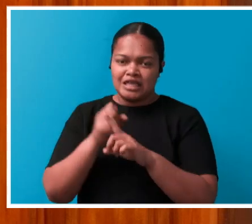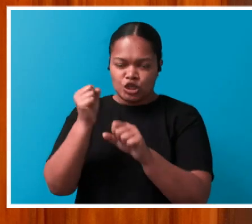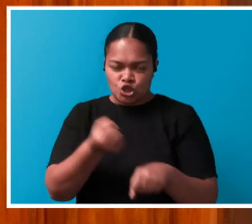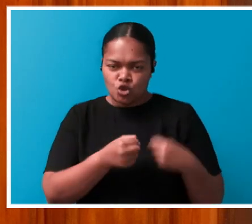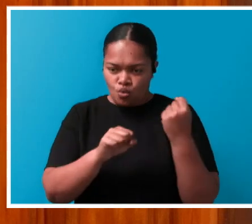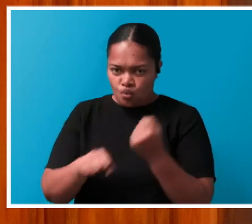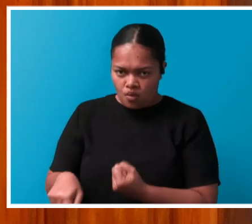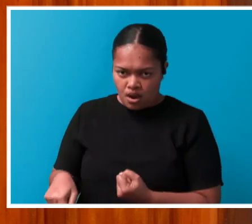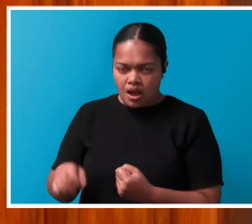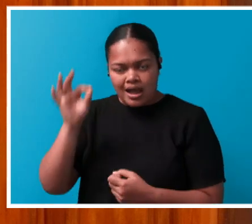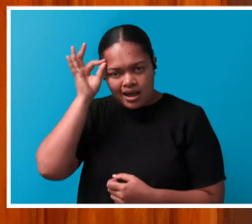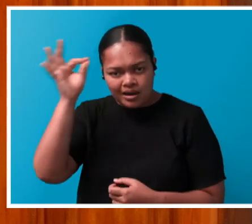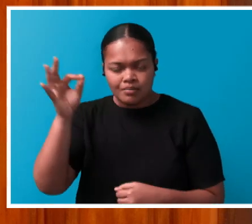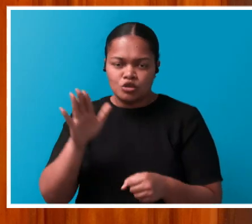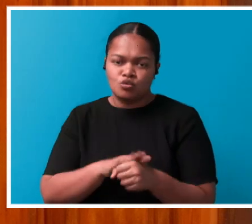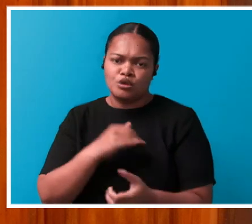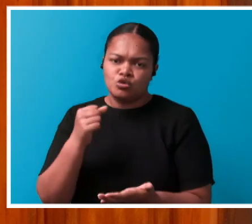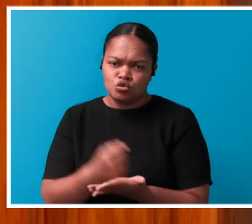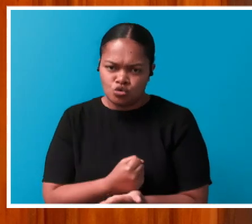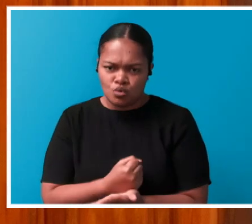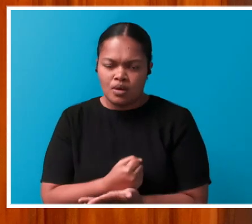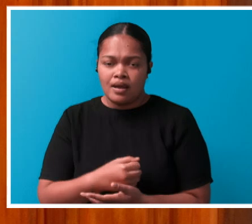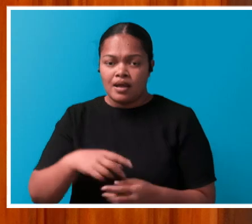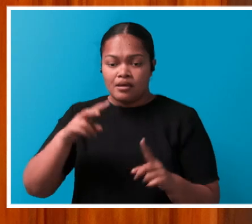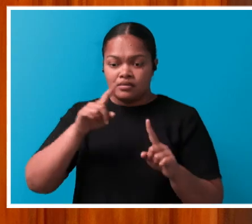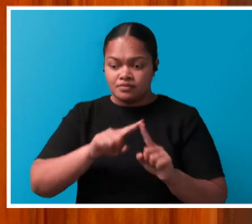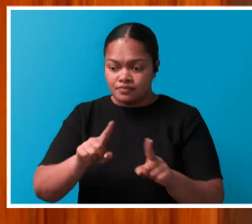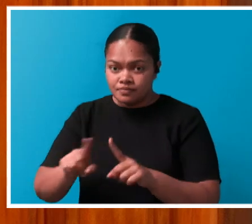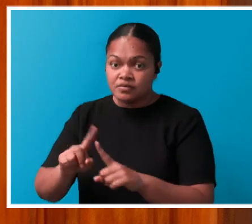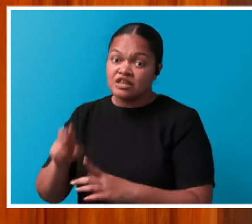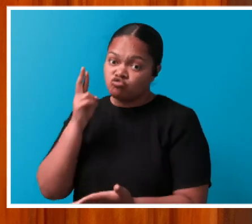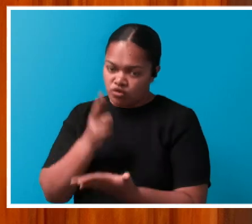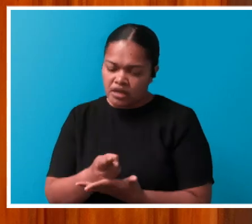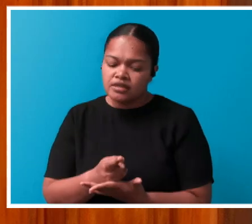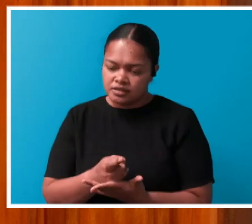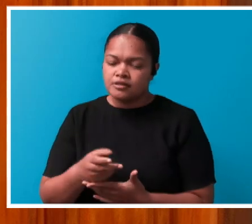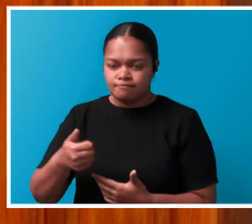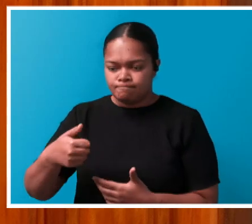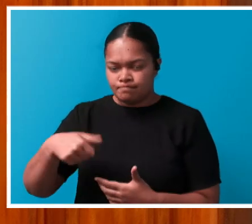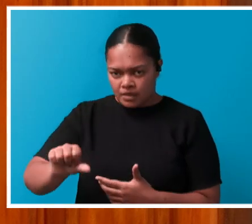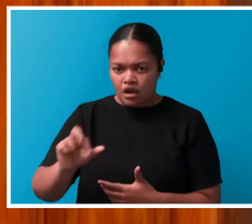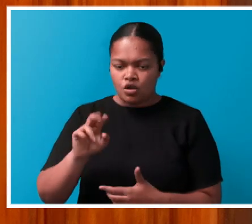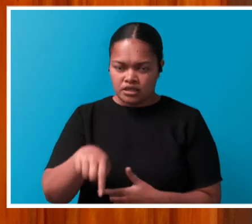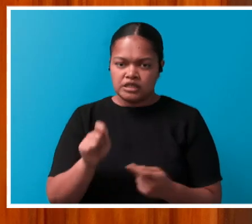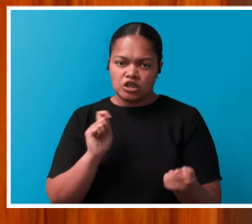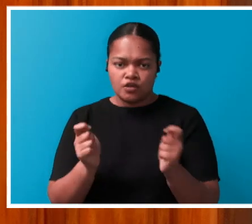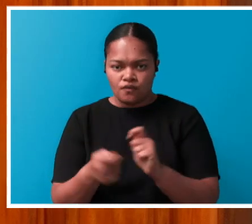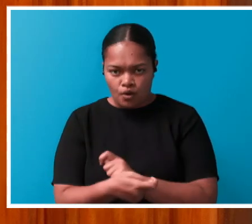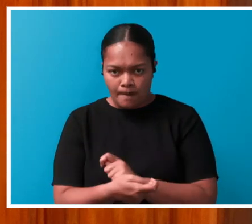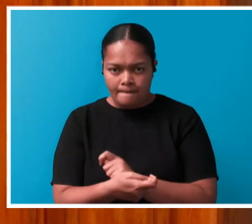Leaders to ensure that the perspectives and the realities are considered in these reforms through a